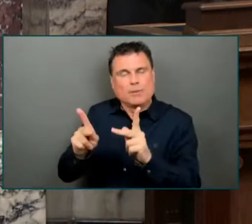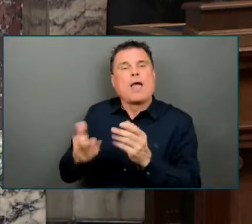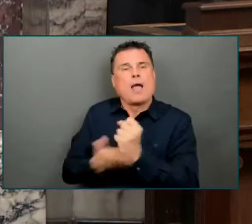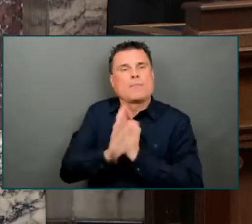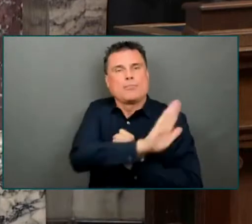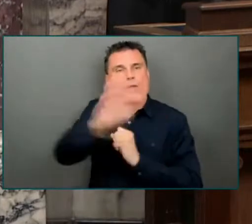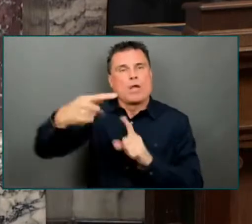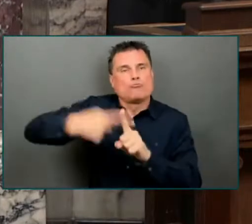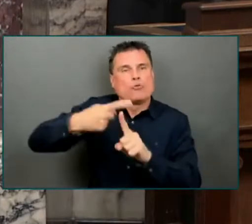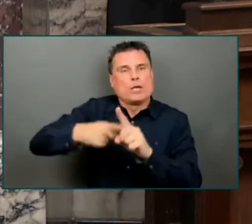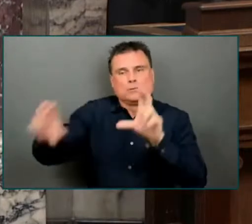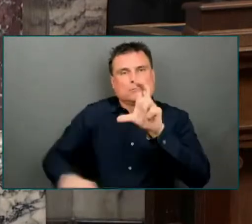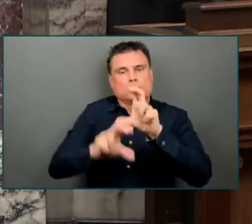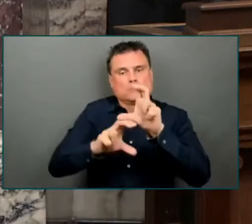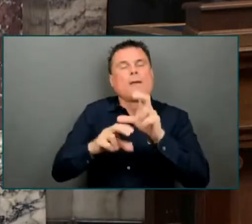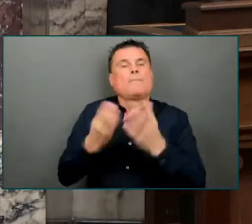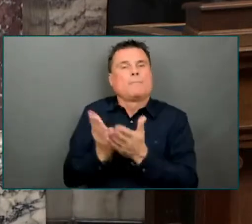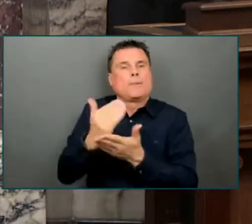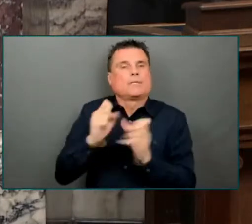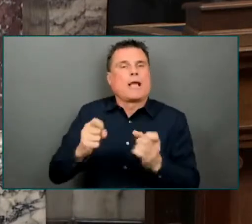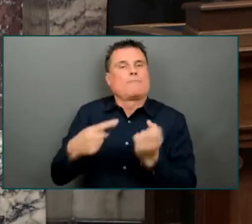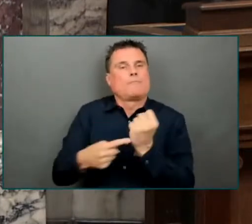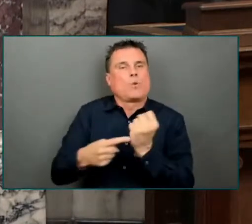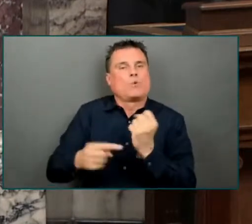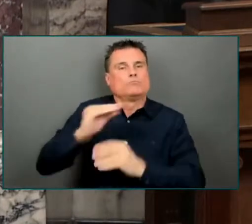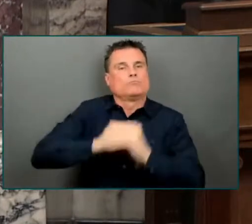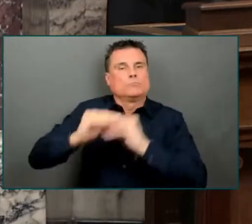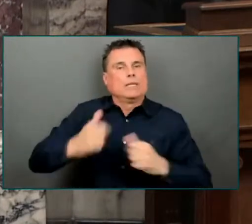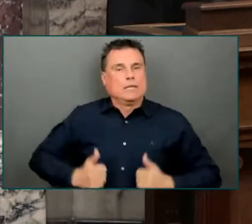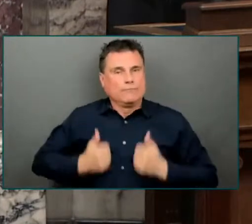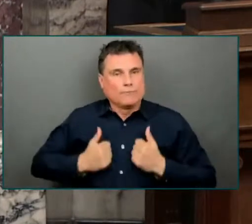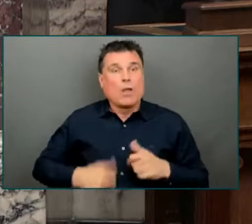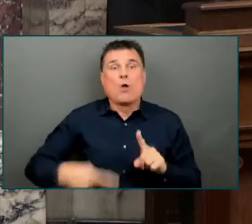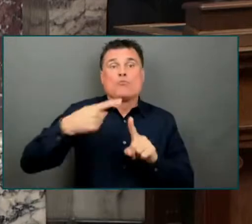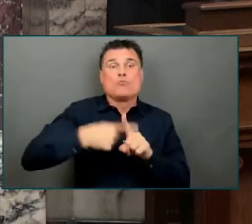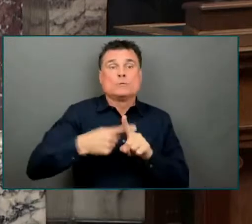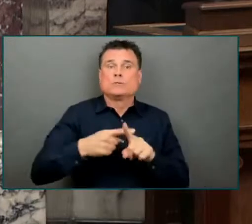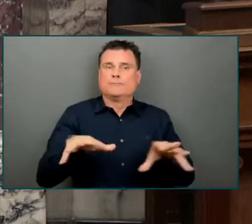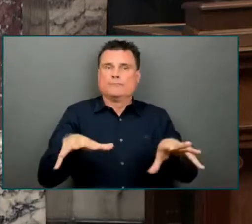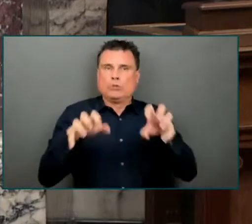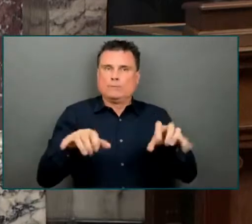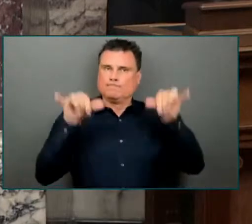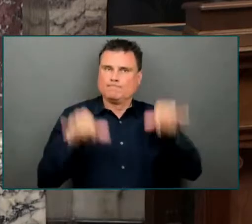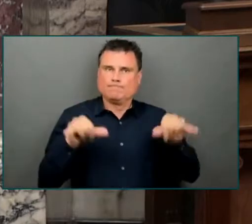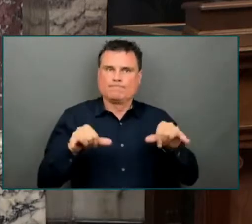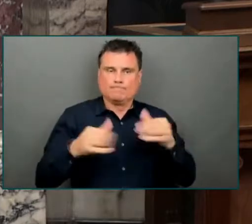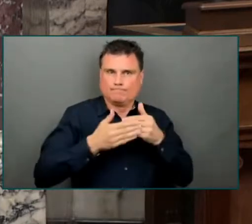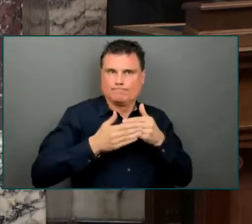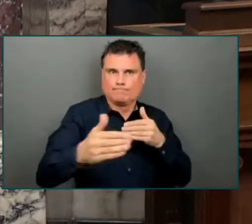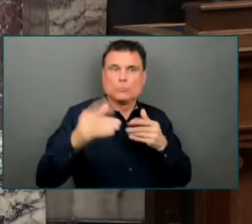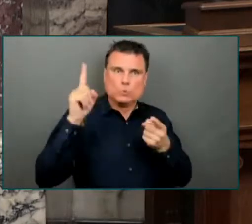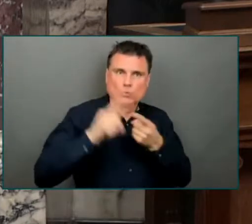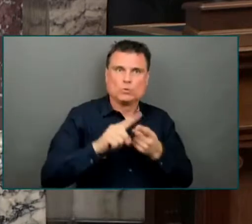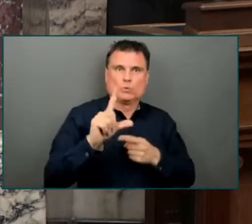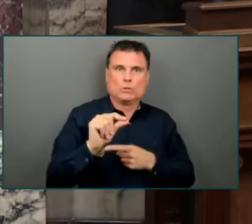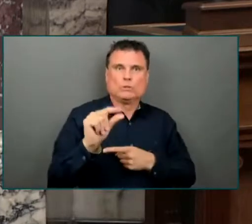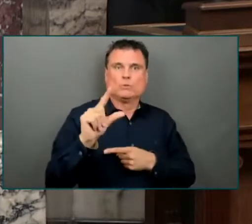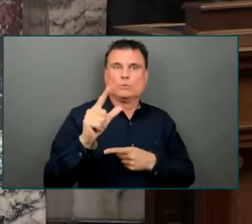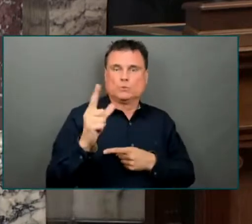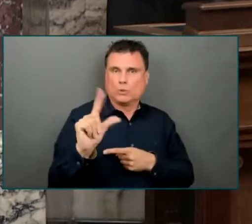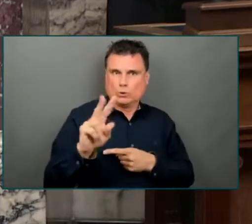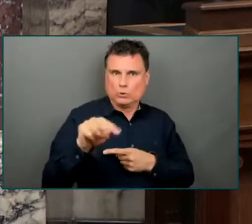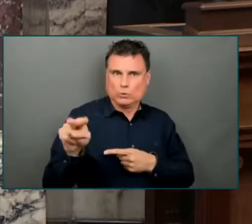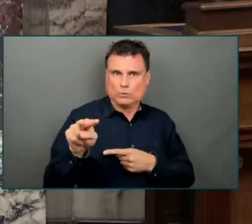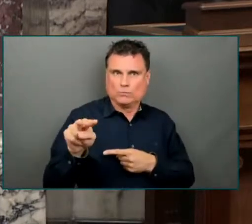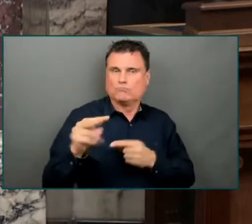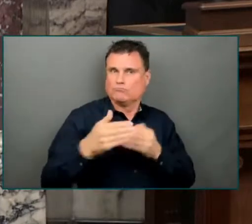renters. 6 months later, we launched the next phase of our COVID-19 response plan, Stronger BC.